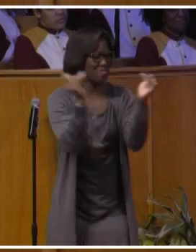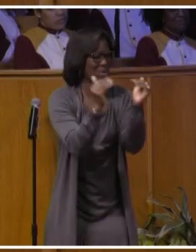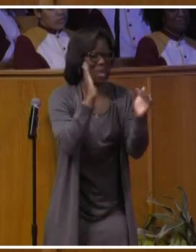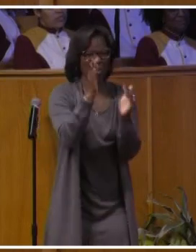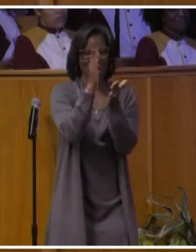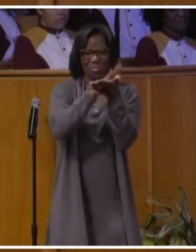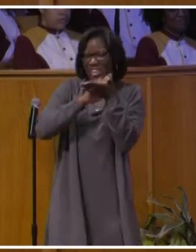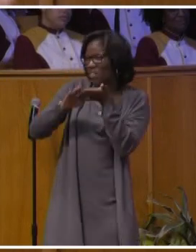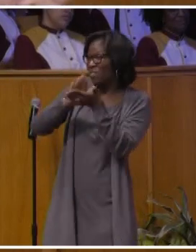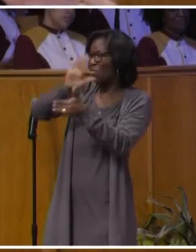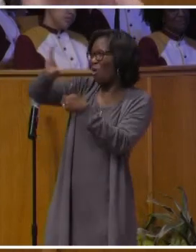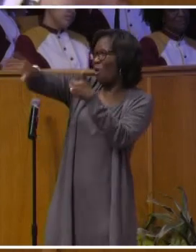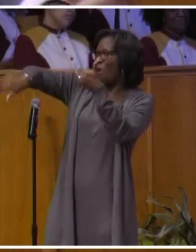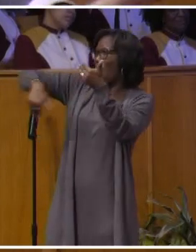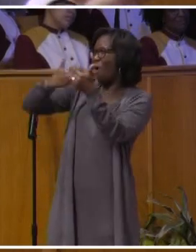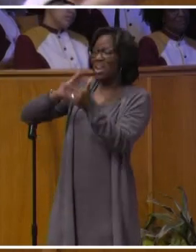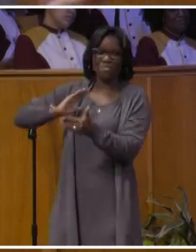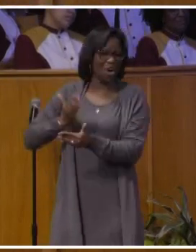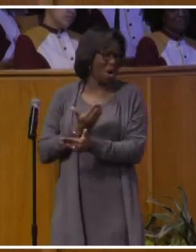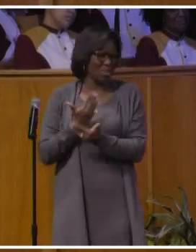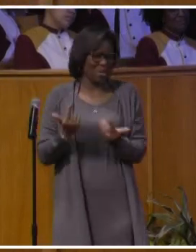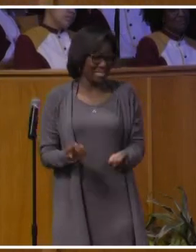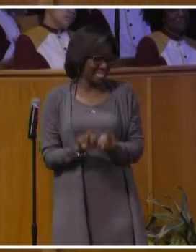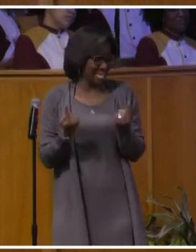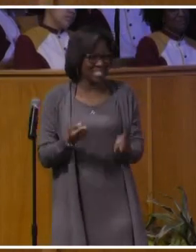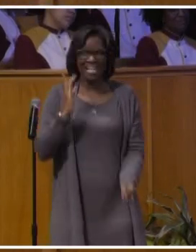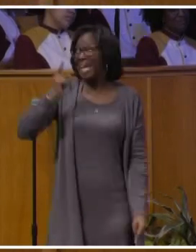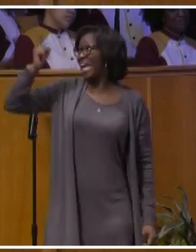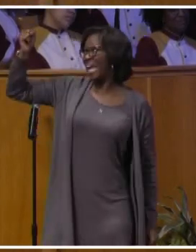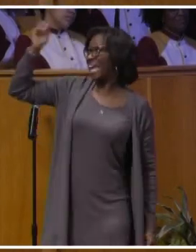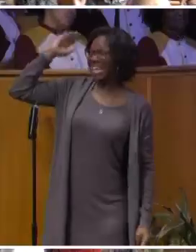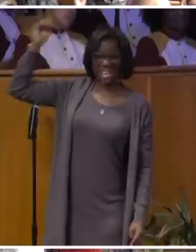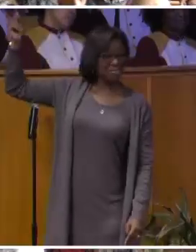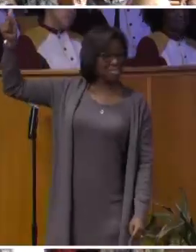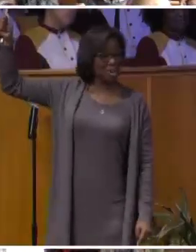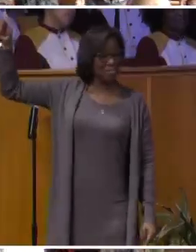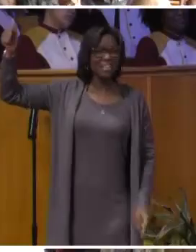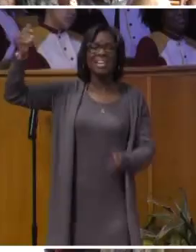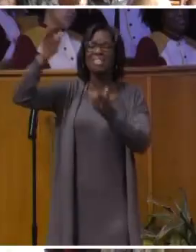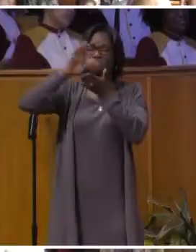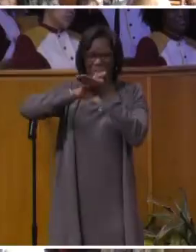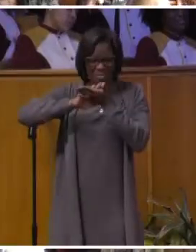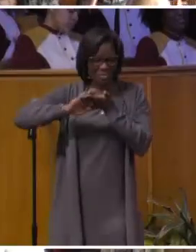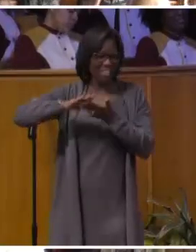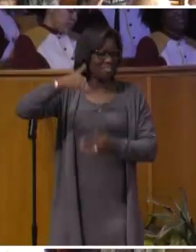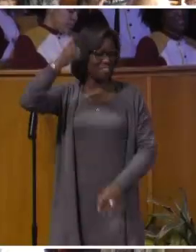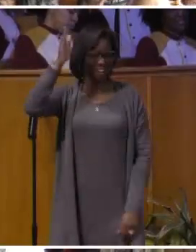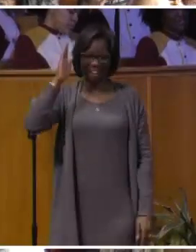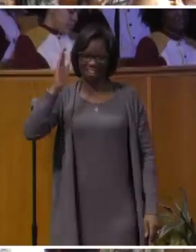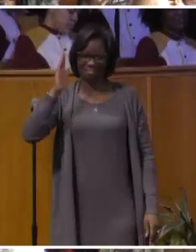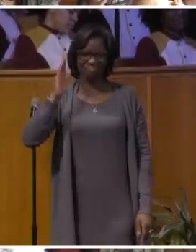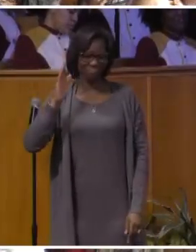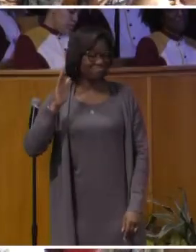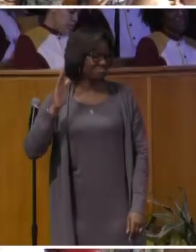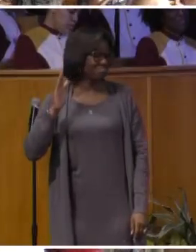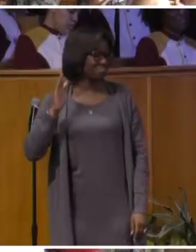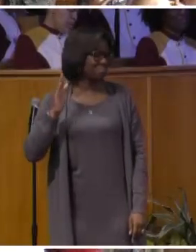us of all our unrighteousness. He is a forgiving God.